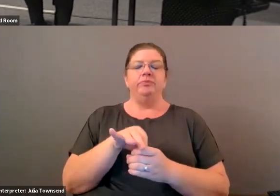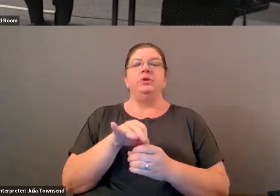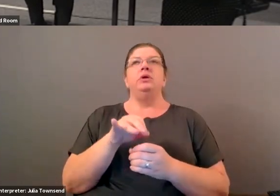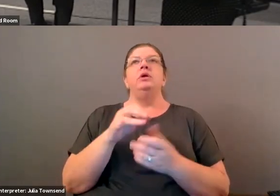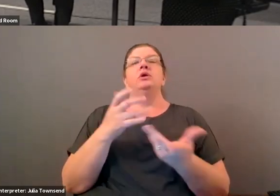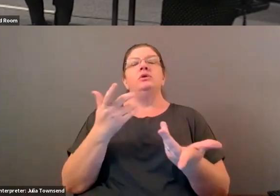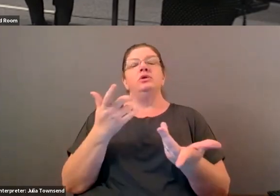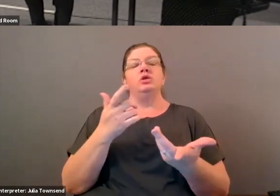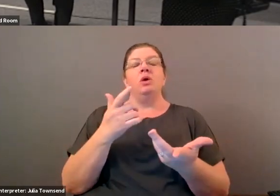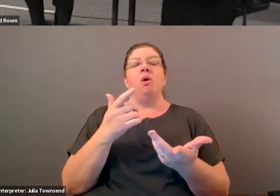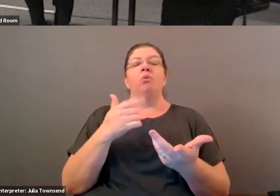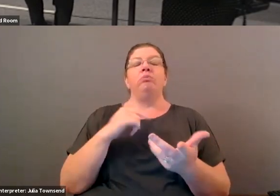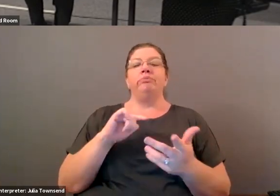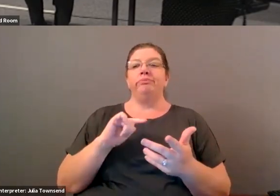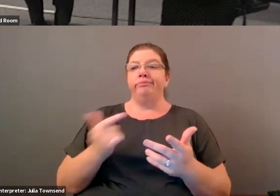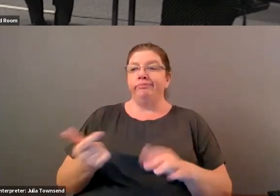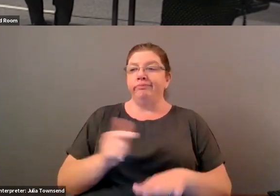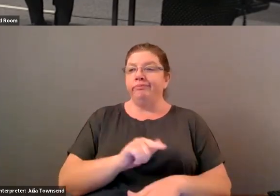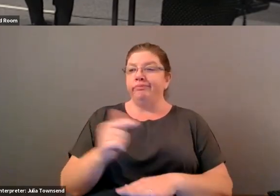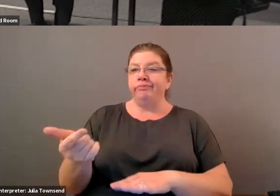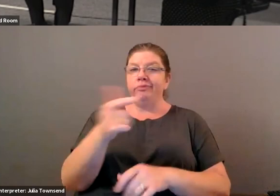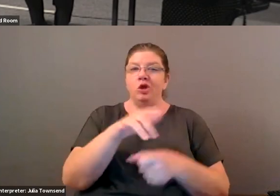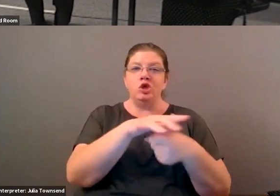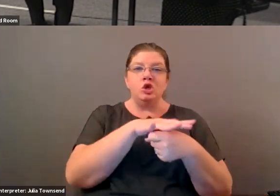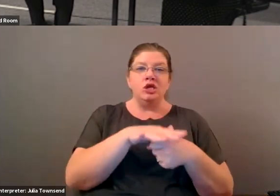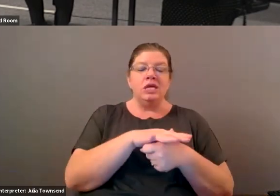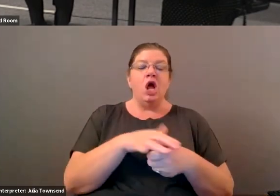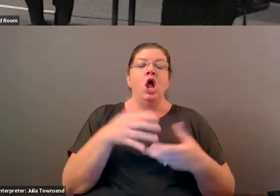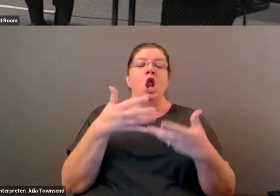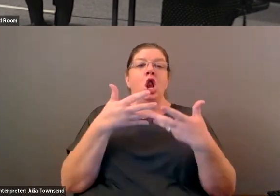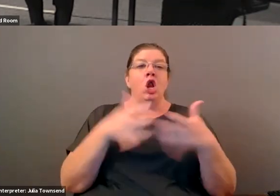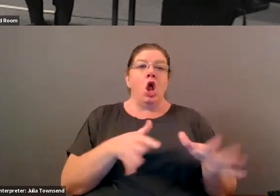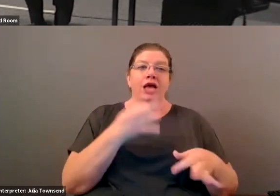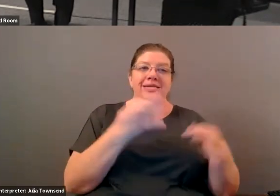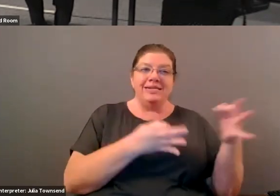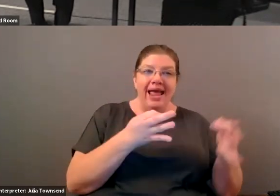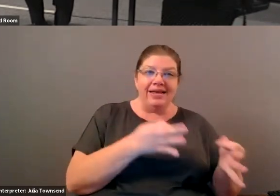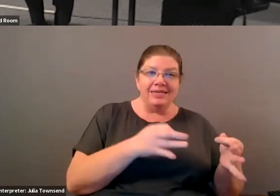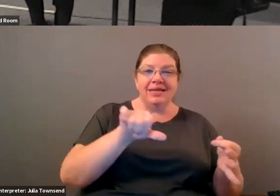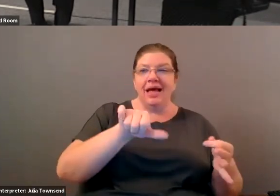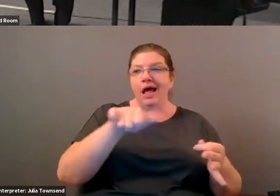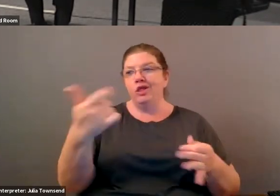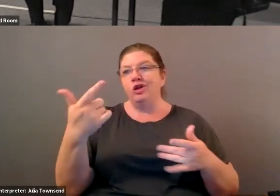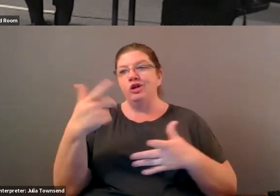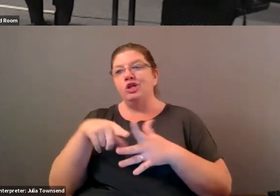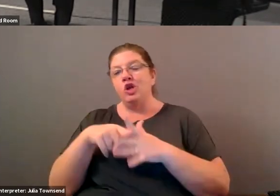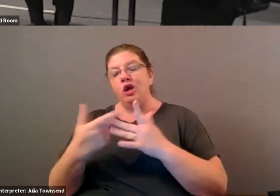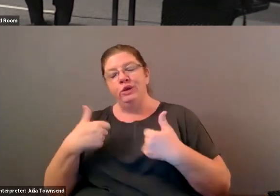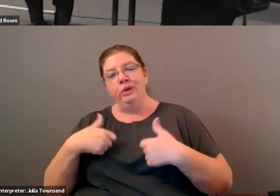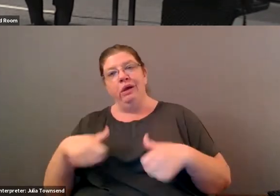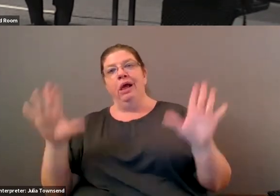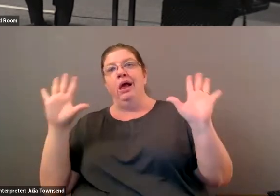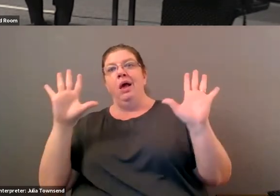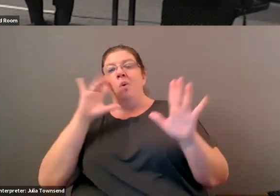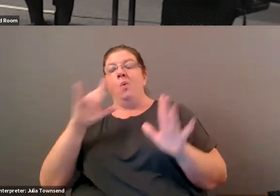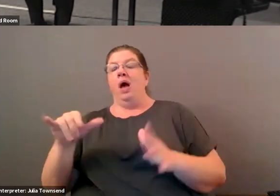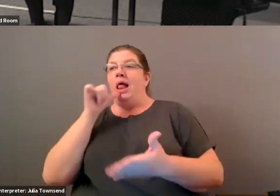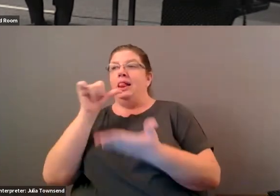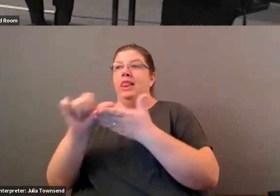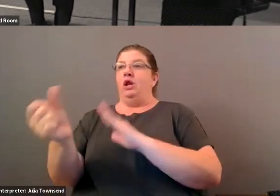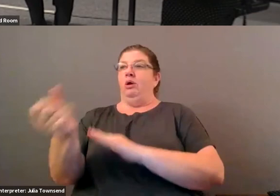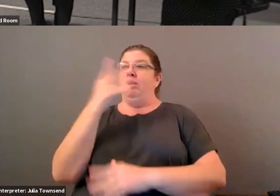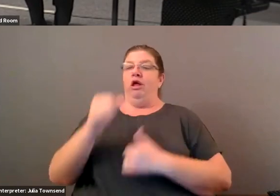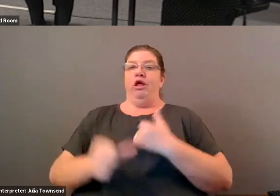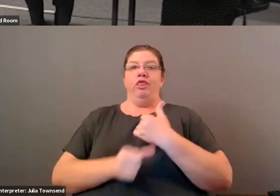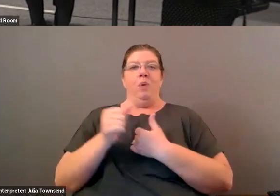by one, jurisdictions lost cases. Others started to roll over when threatening letters occurred.